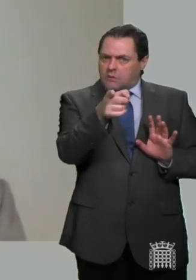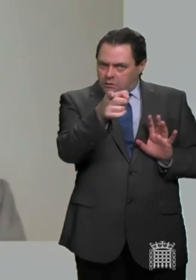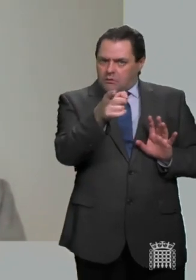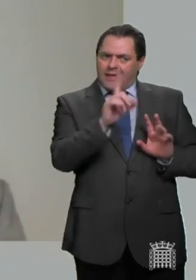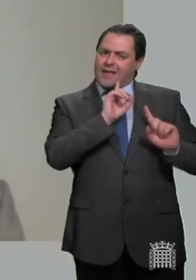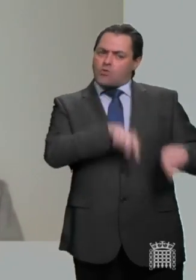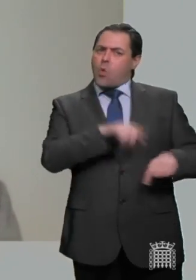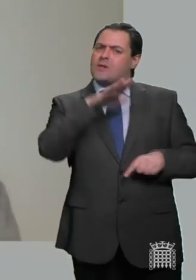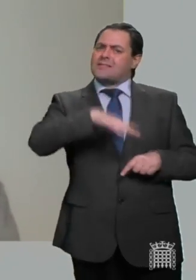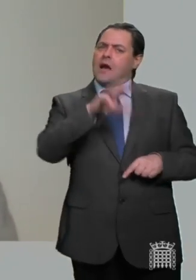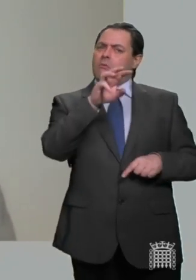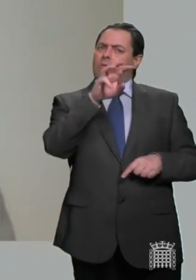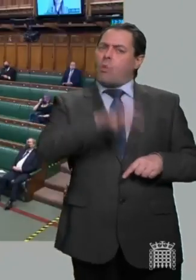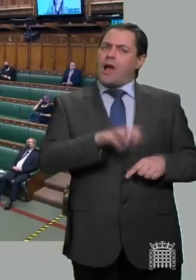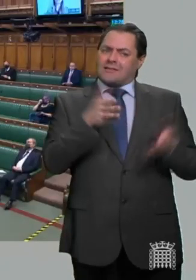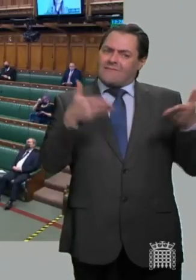Wales valleys?